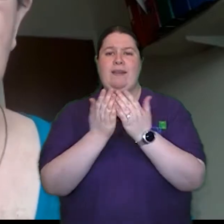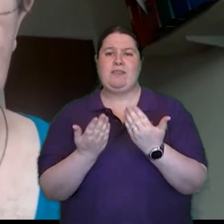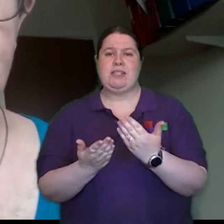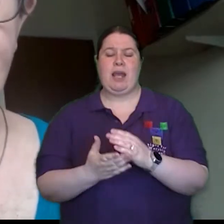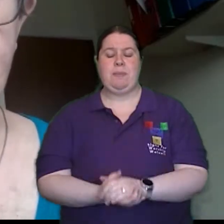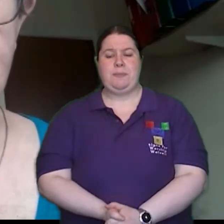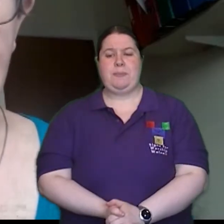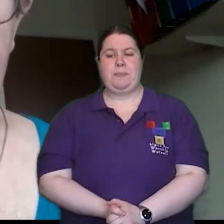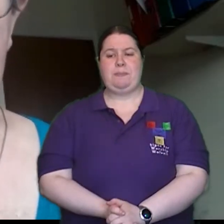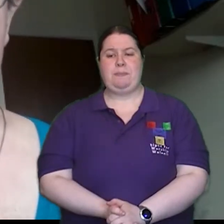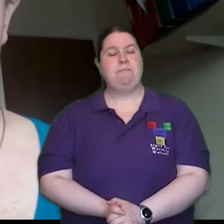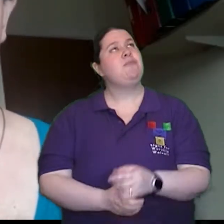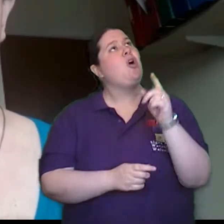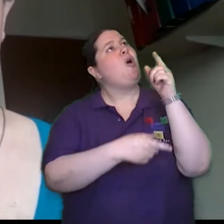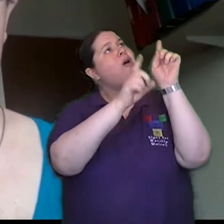The Collect for today.